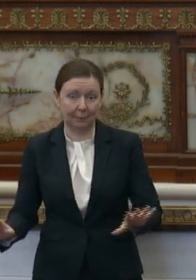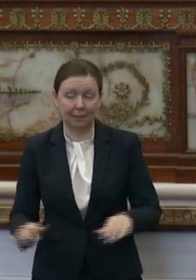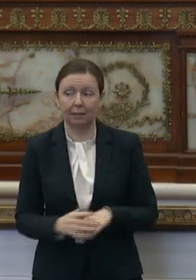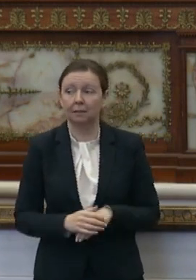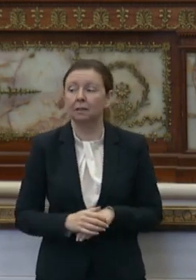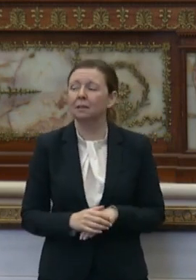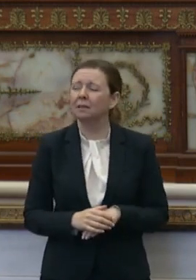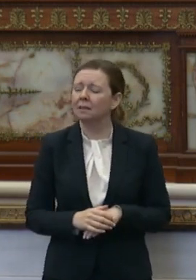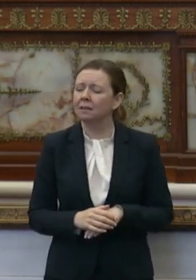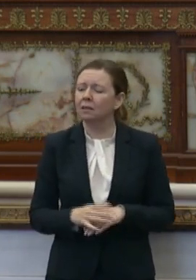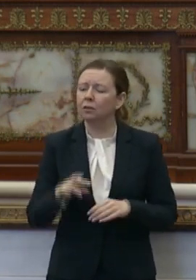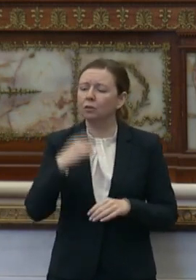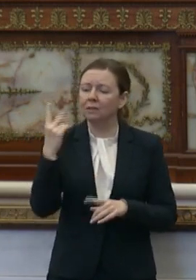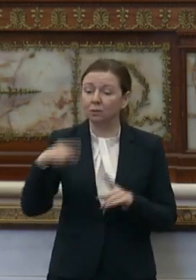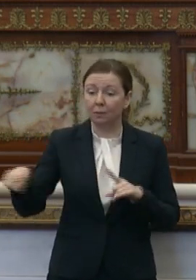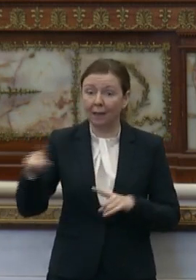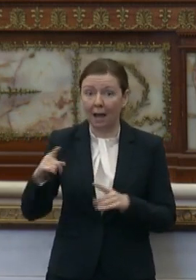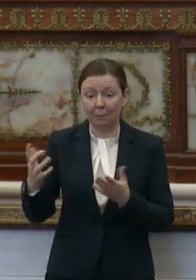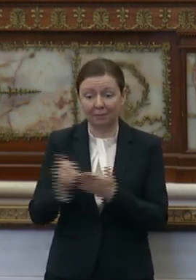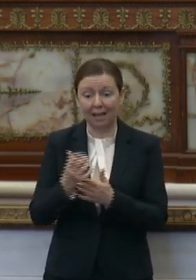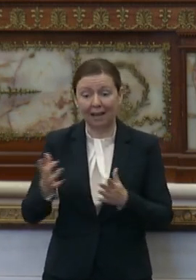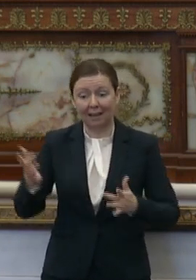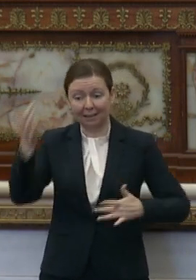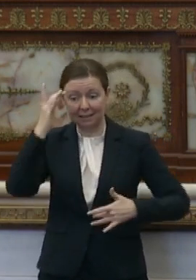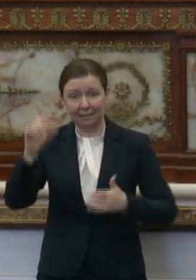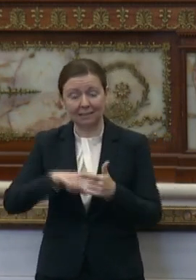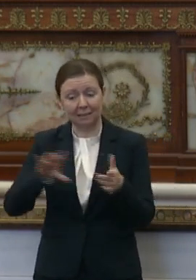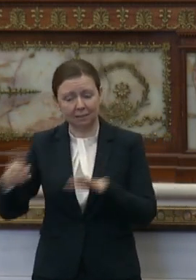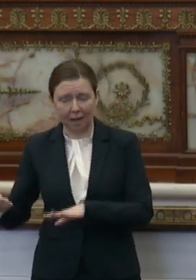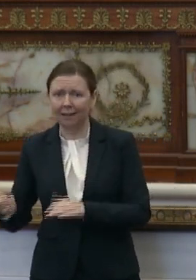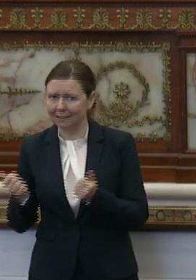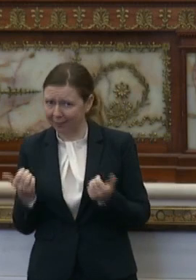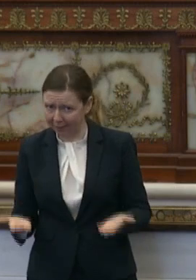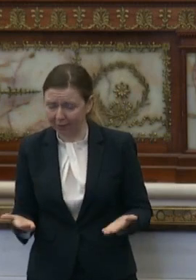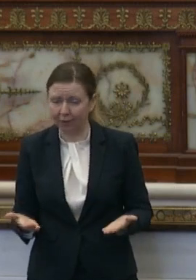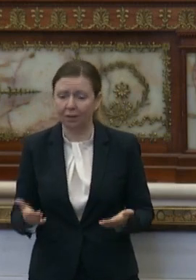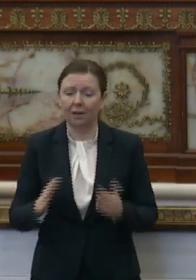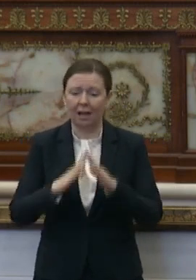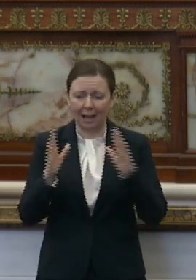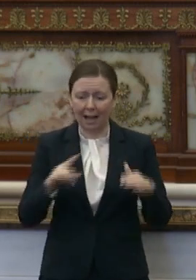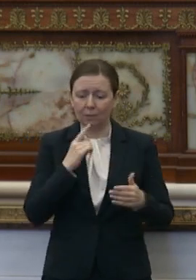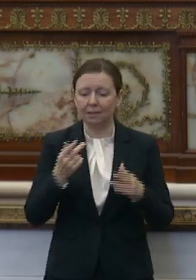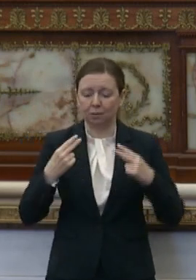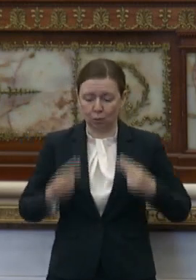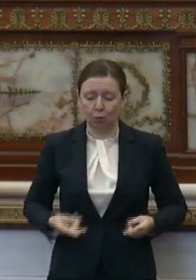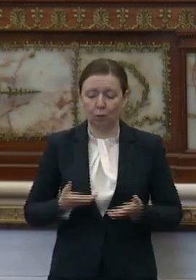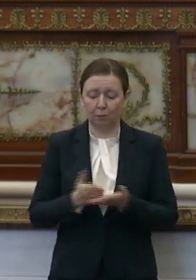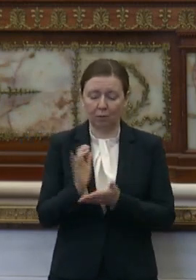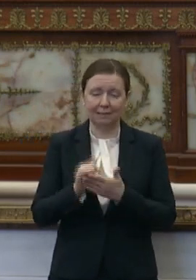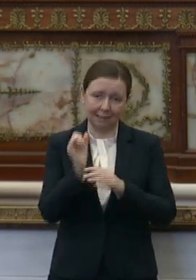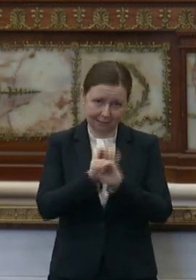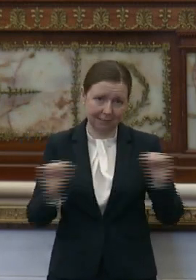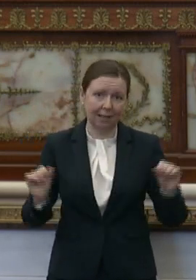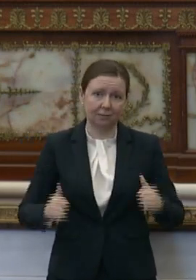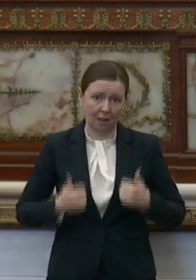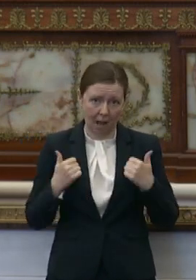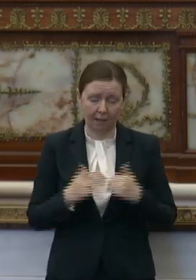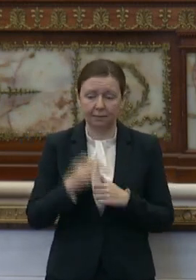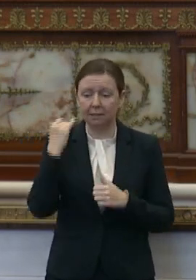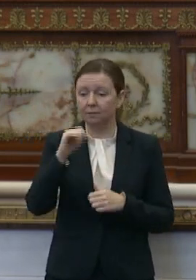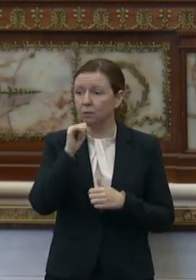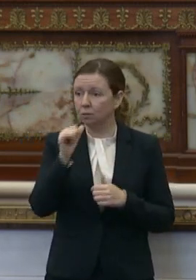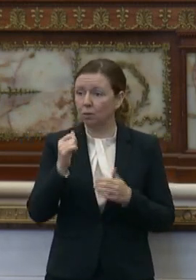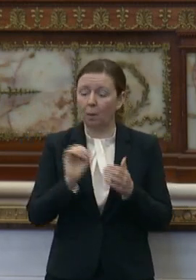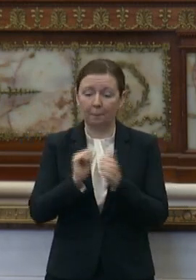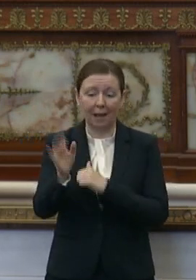The risk to them of fatally contracting the disease is ever present, and housing is a human right that can literally save lives. If you don't pass